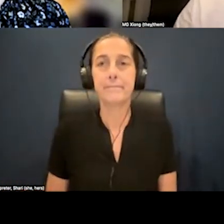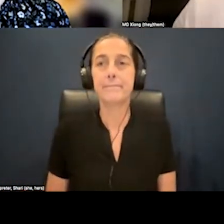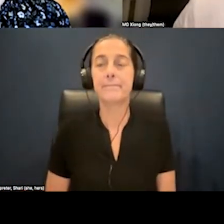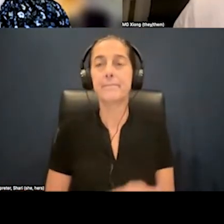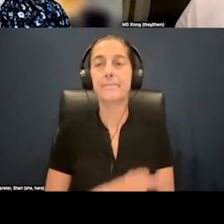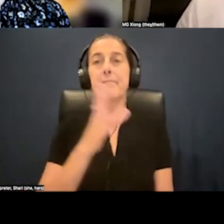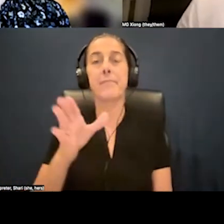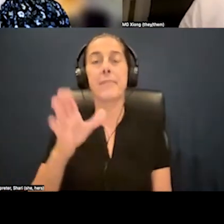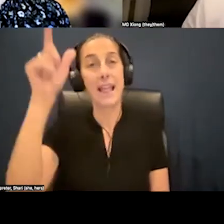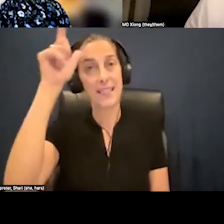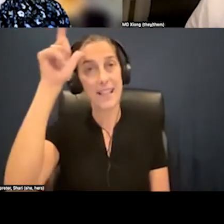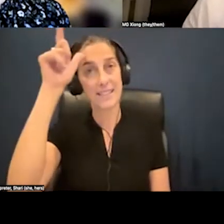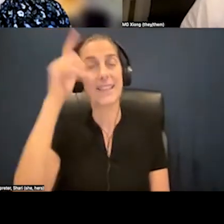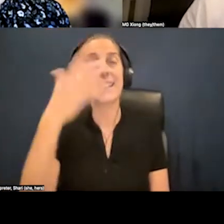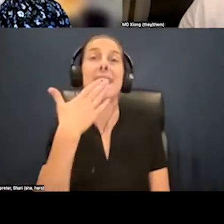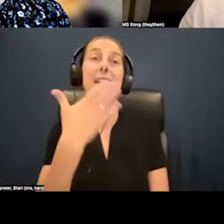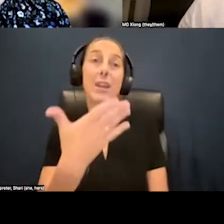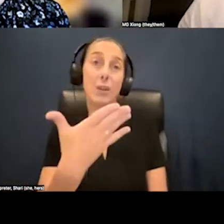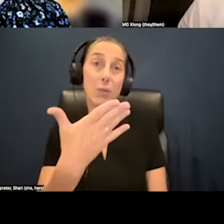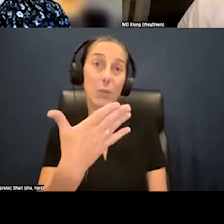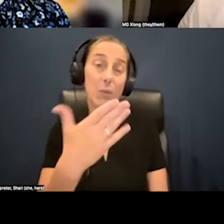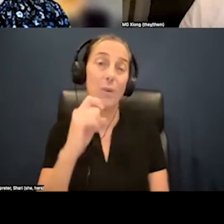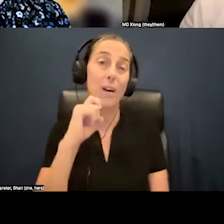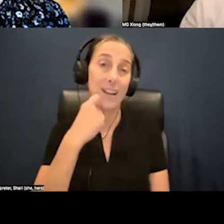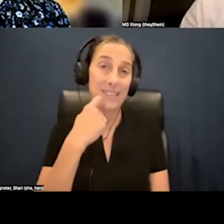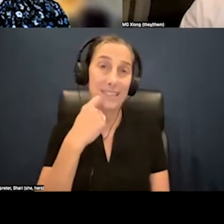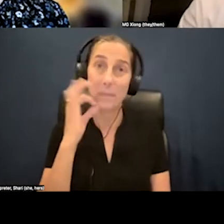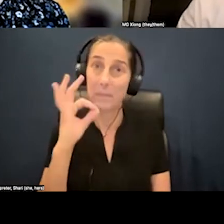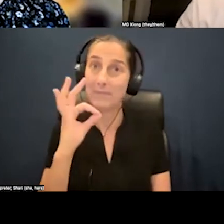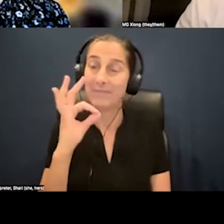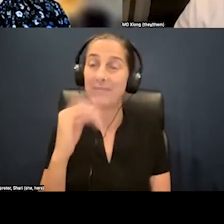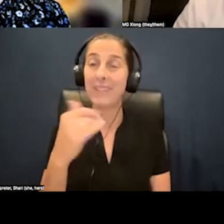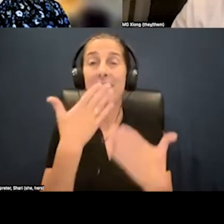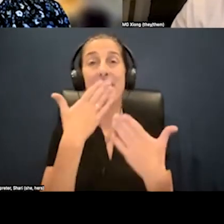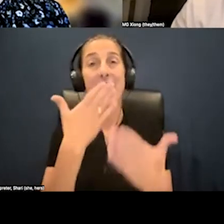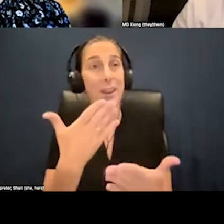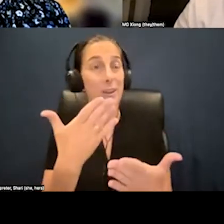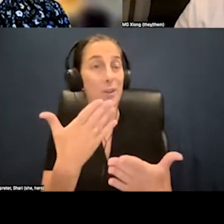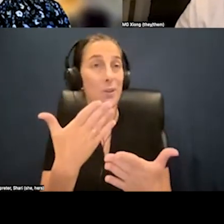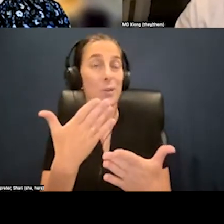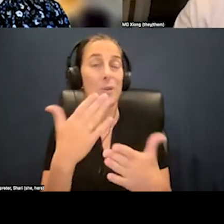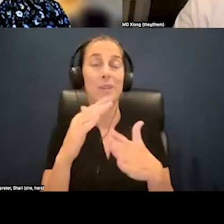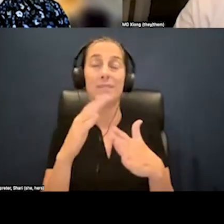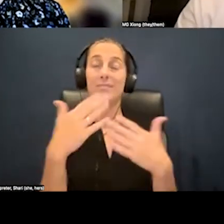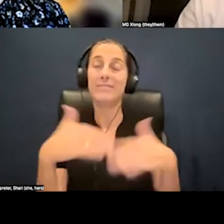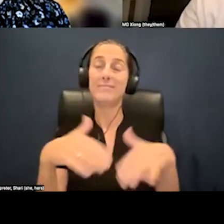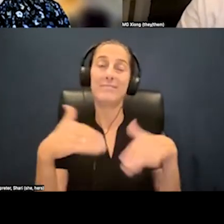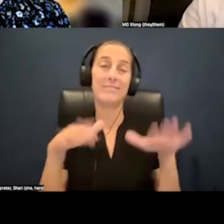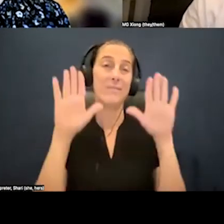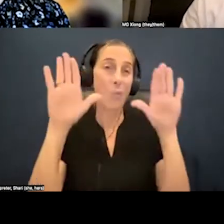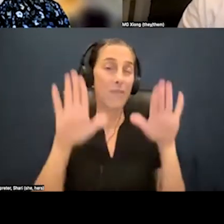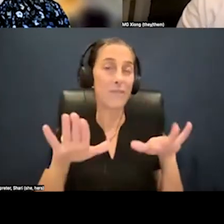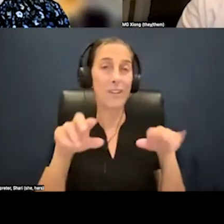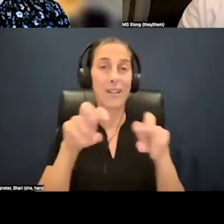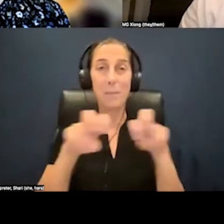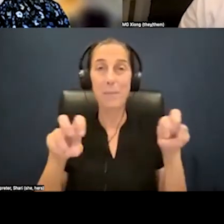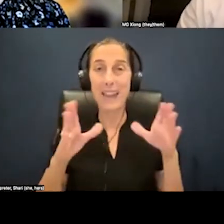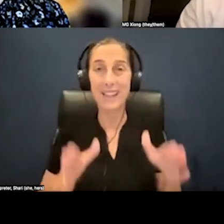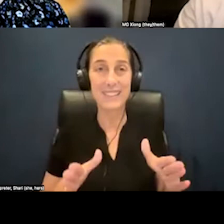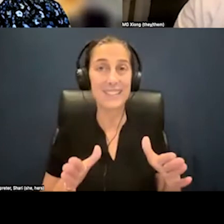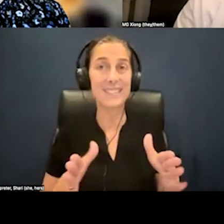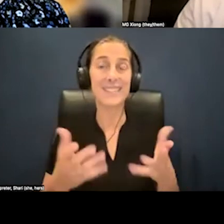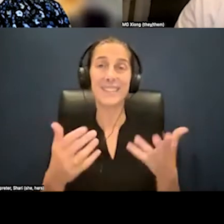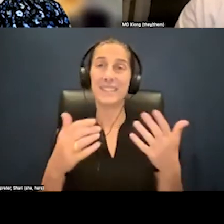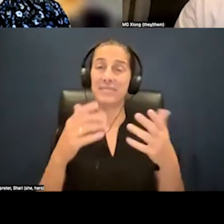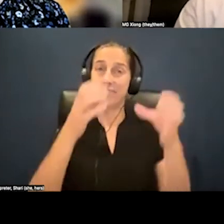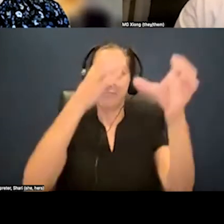Mrs. Leslie, awesome. Thank you so much to our amazing panelists who clearly have a